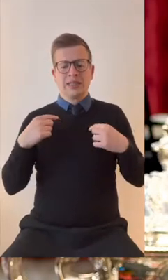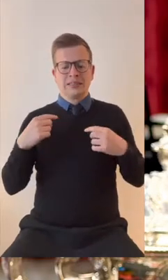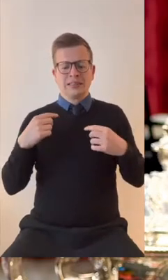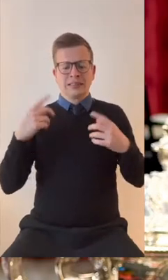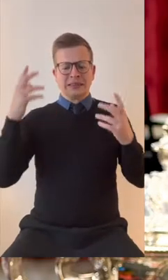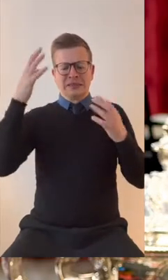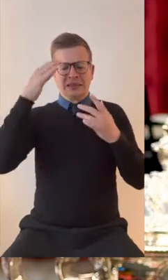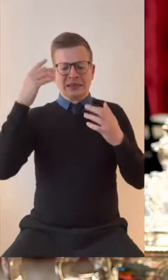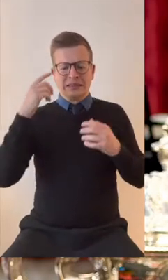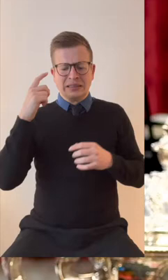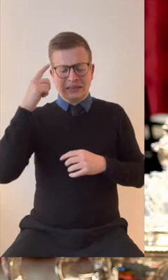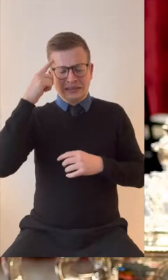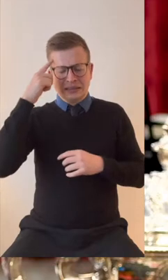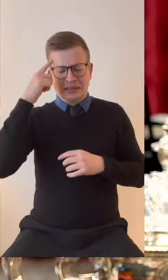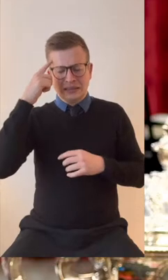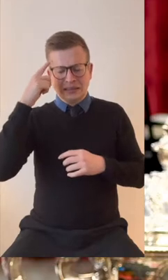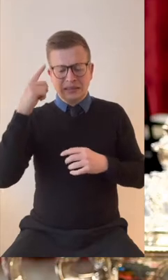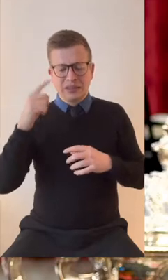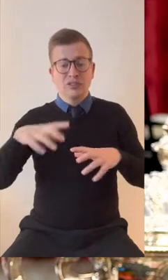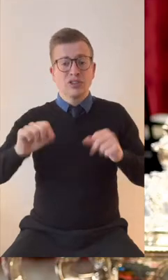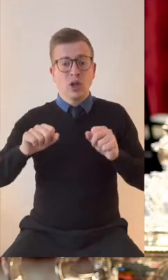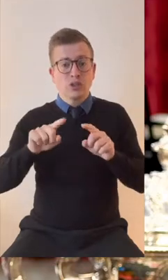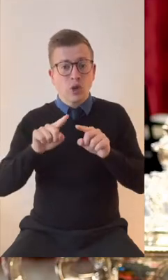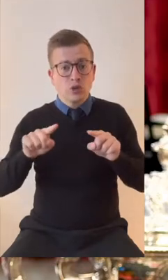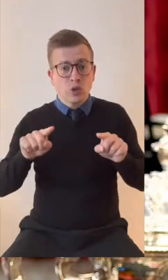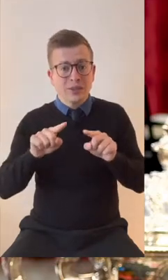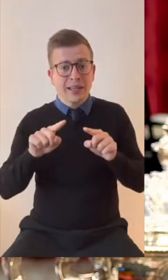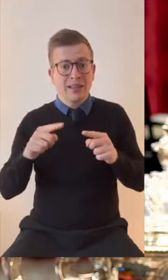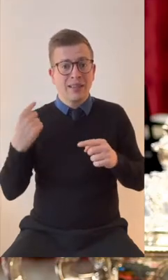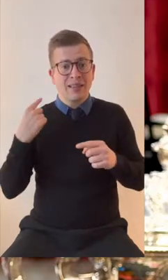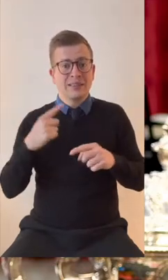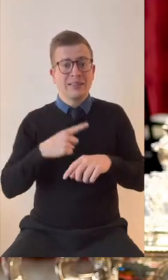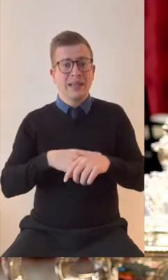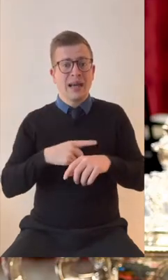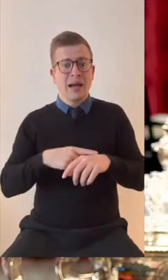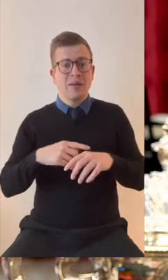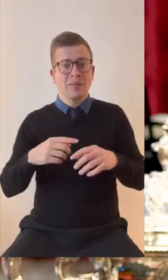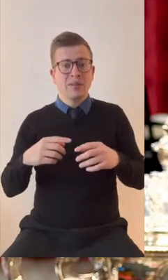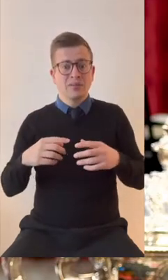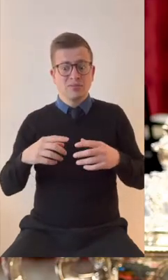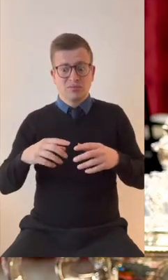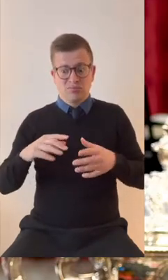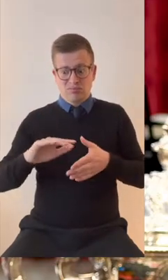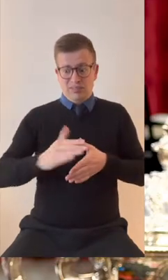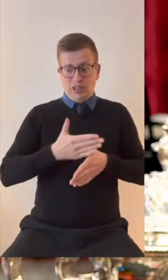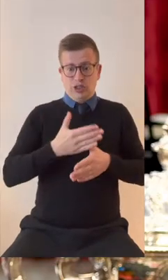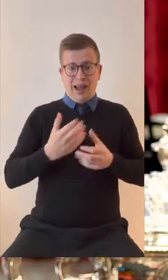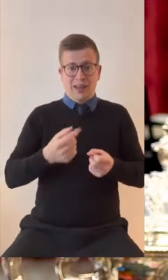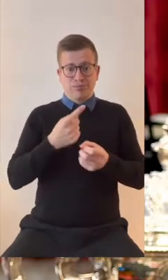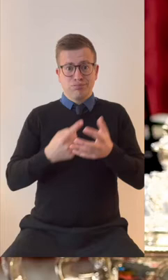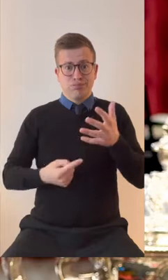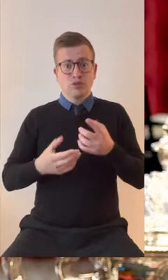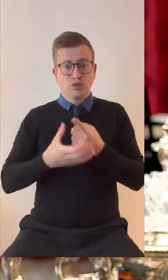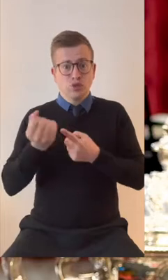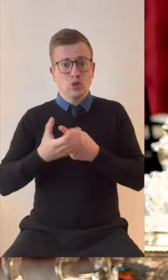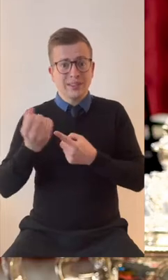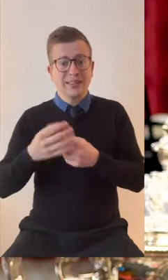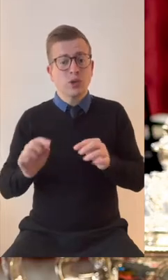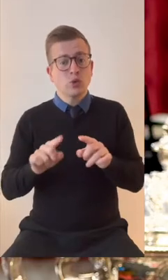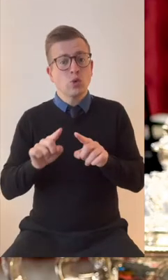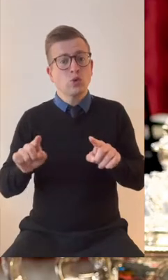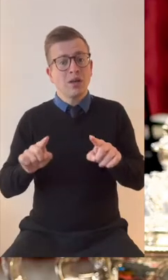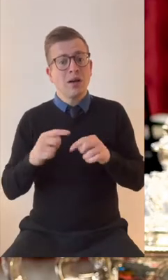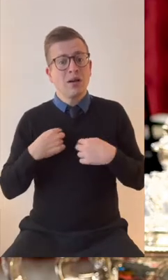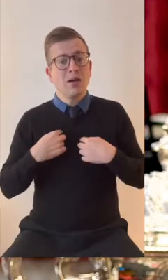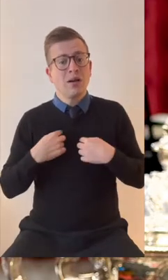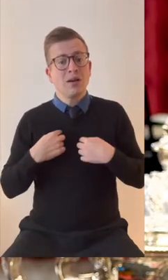little bit of a dilemma. I started conducting at the time and had initially quite a lot of success as a conductor,